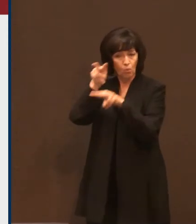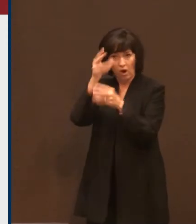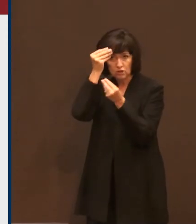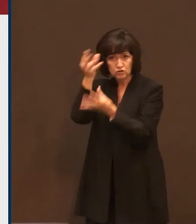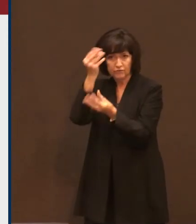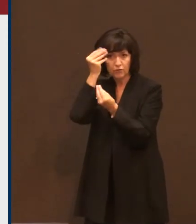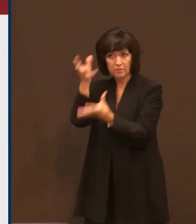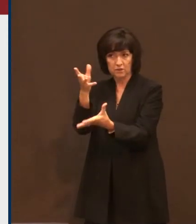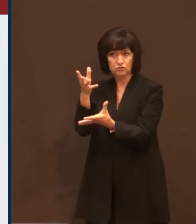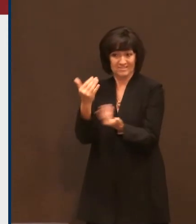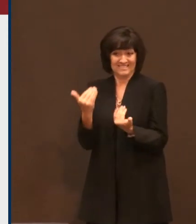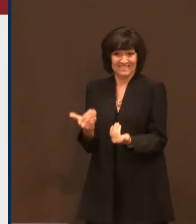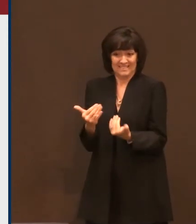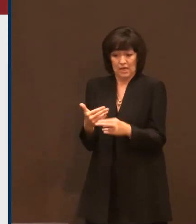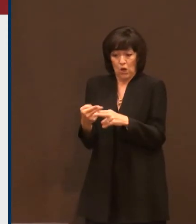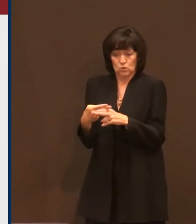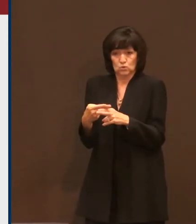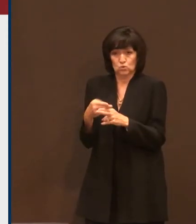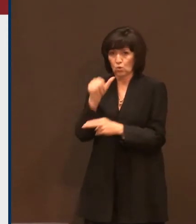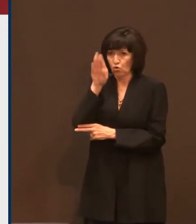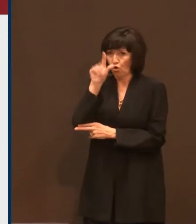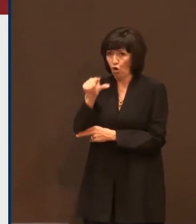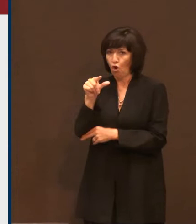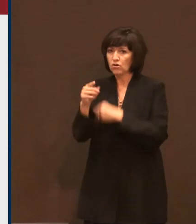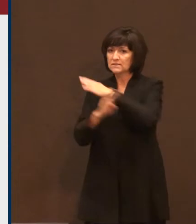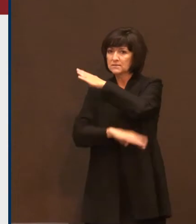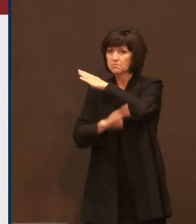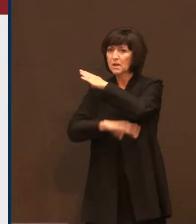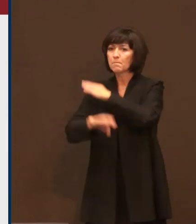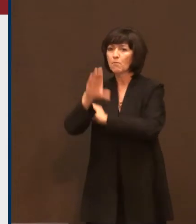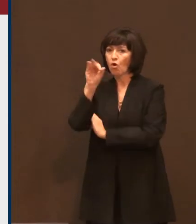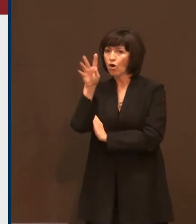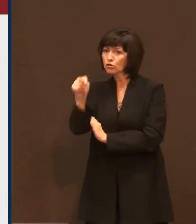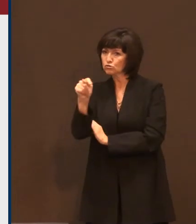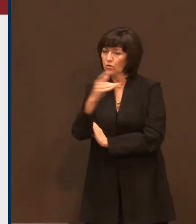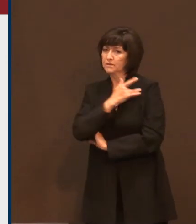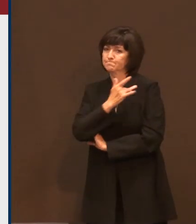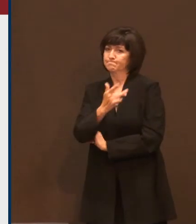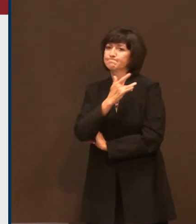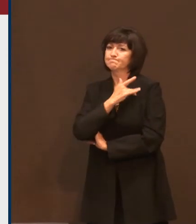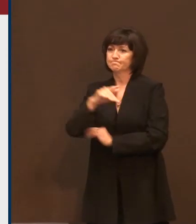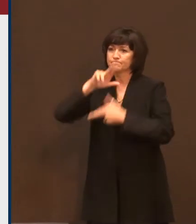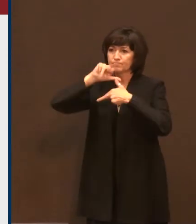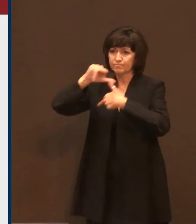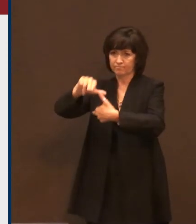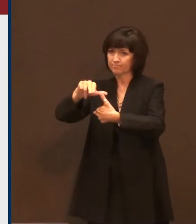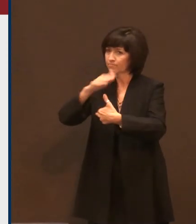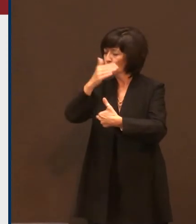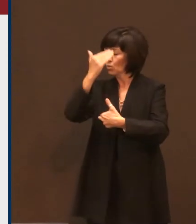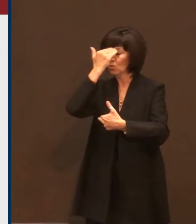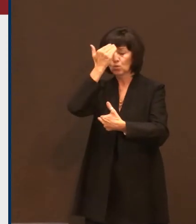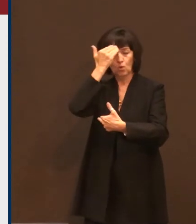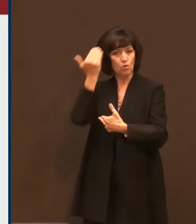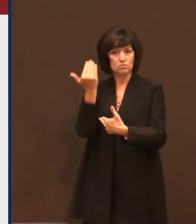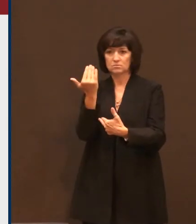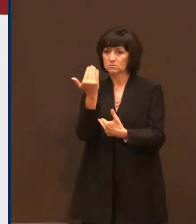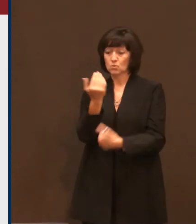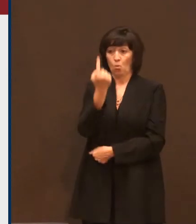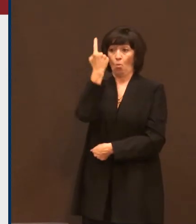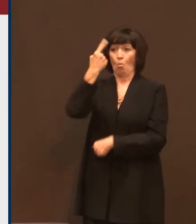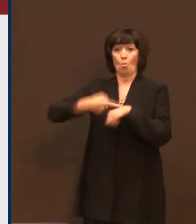Mid-Atlantic, August, September, October, where we'll see probably some storms heading up this way. It only takes one. We want to make sure people understand this.